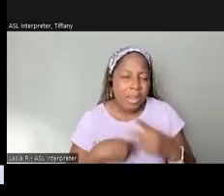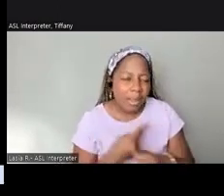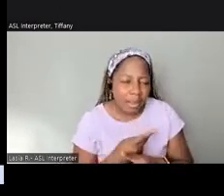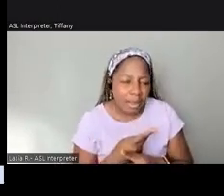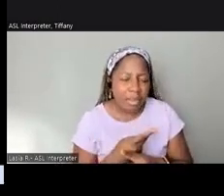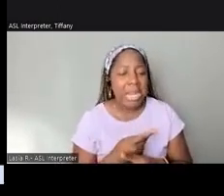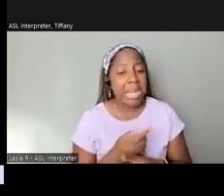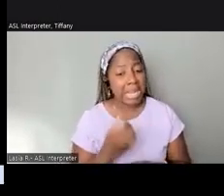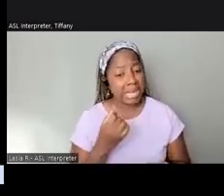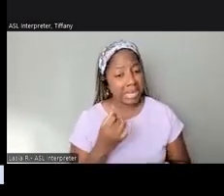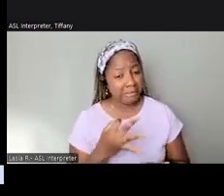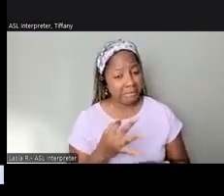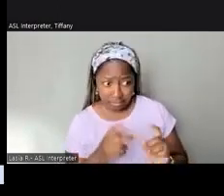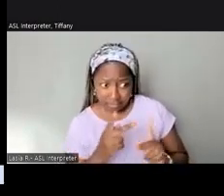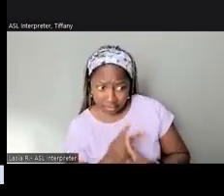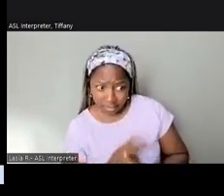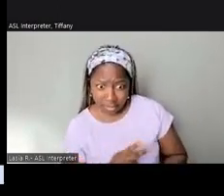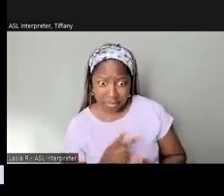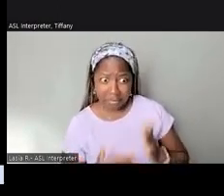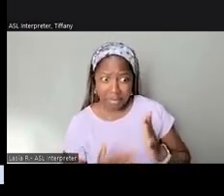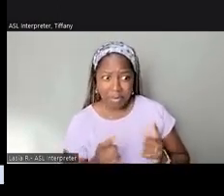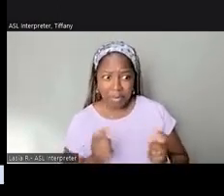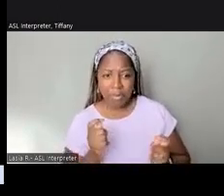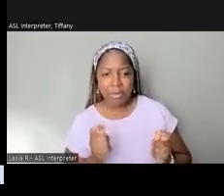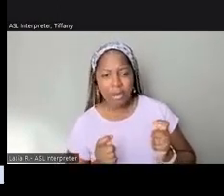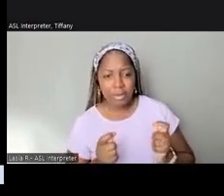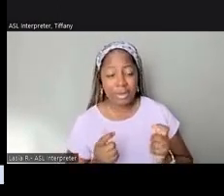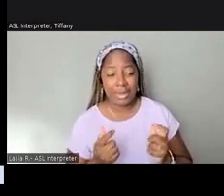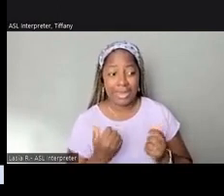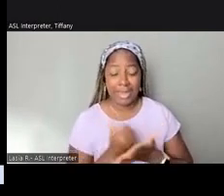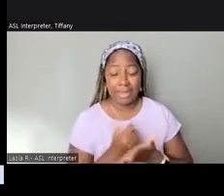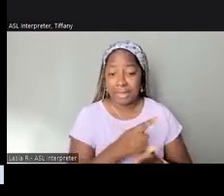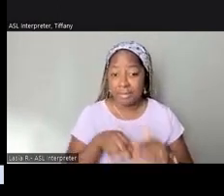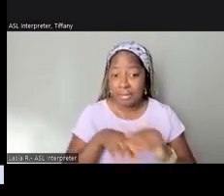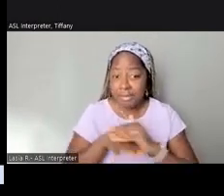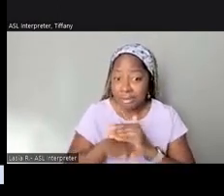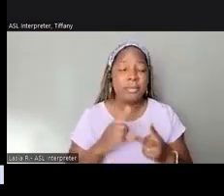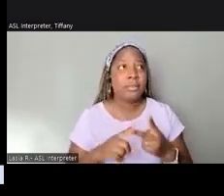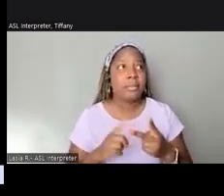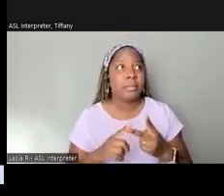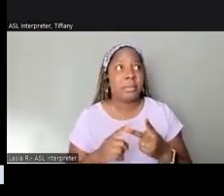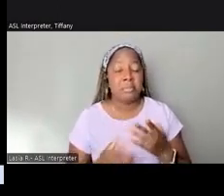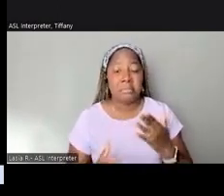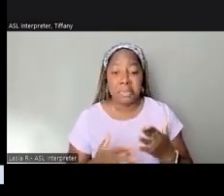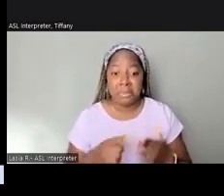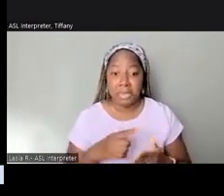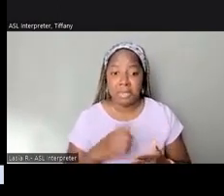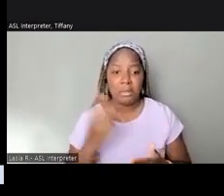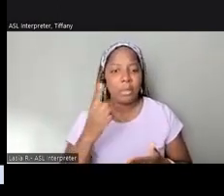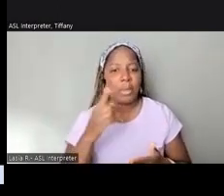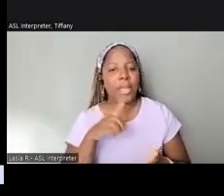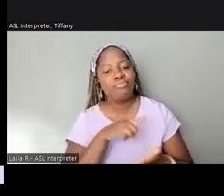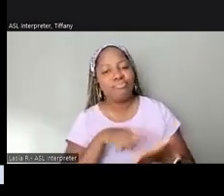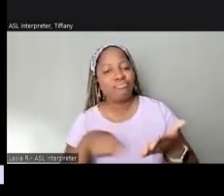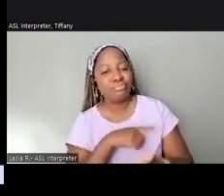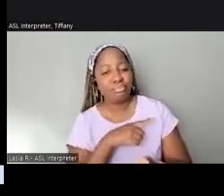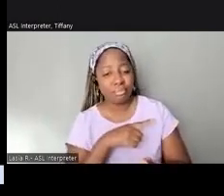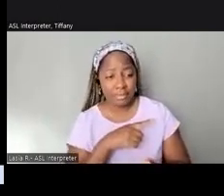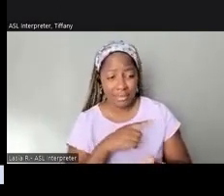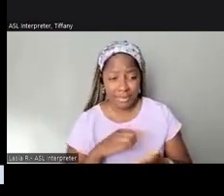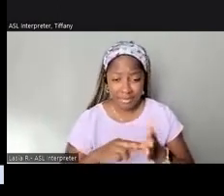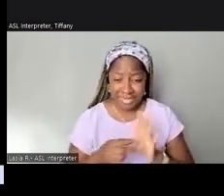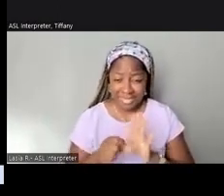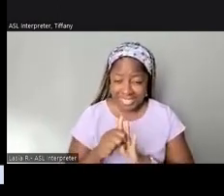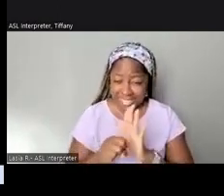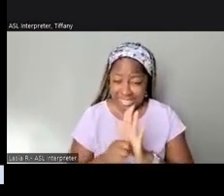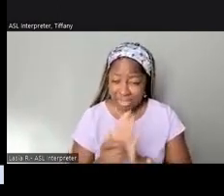through that to be able to open that opportunity. If there is a source of discrimination piece, is there, state law that prohibits that? Or is there wiggle room